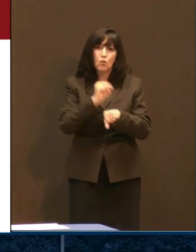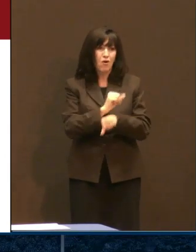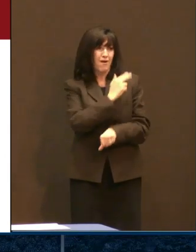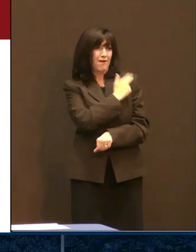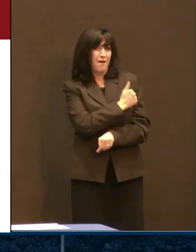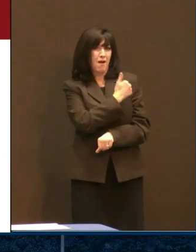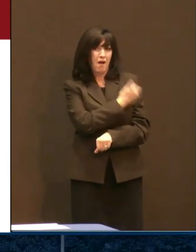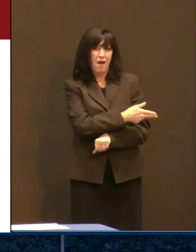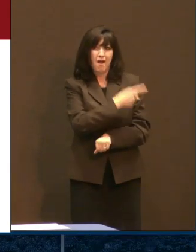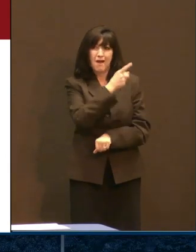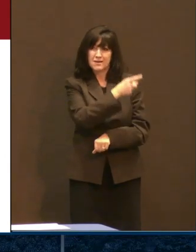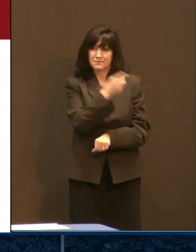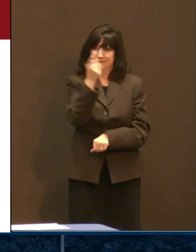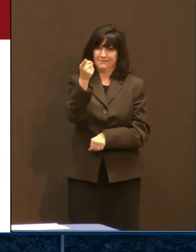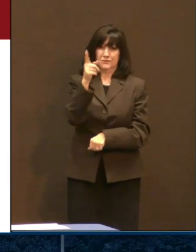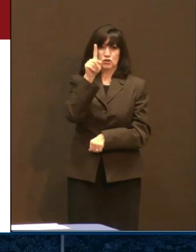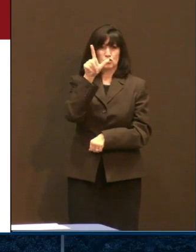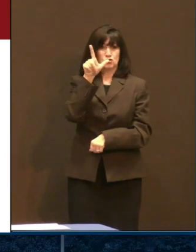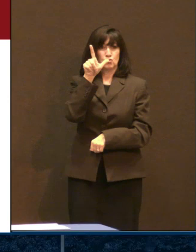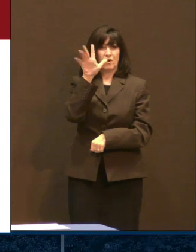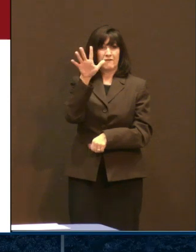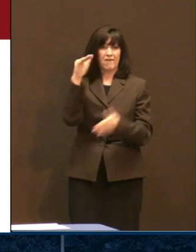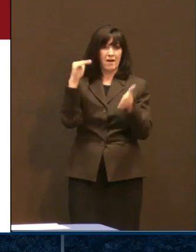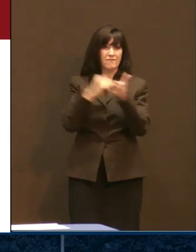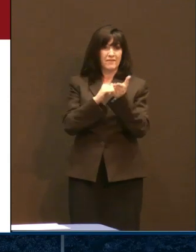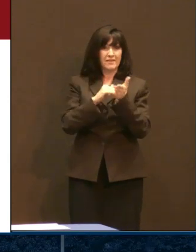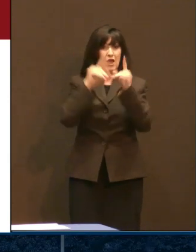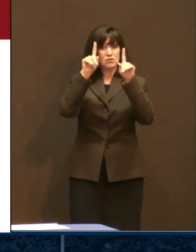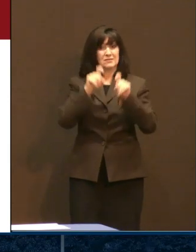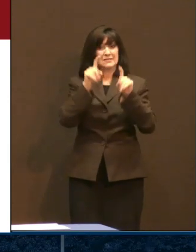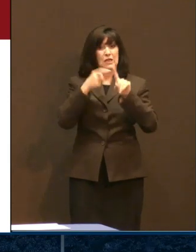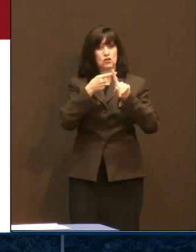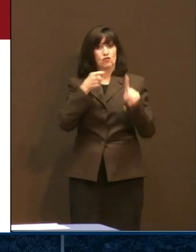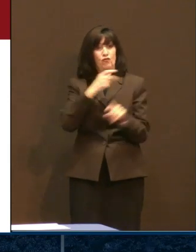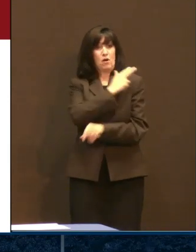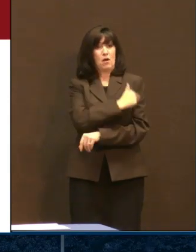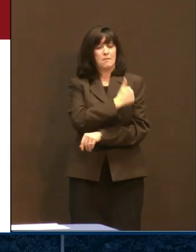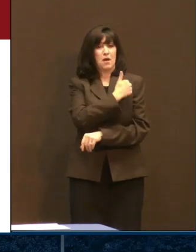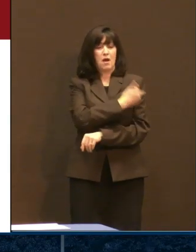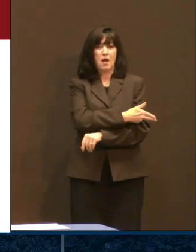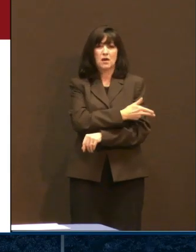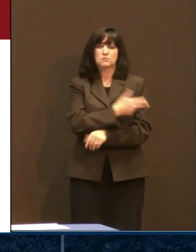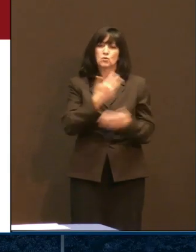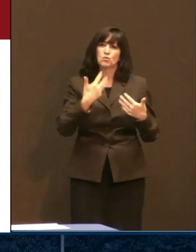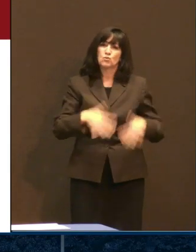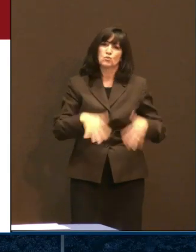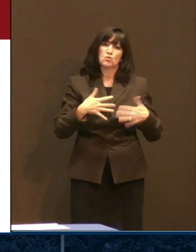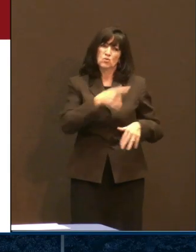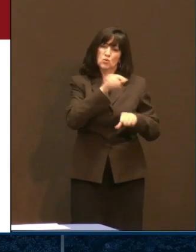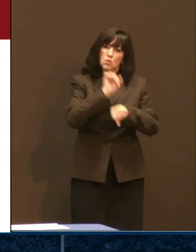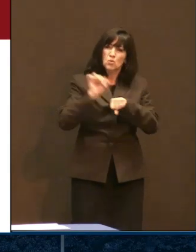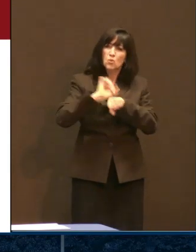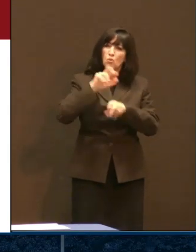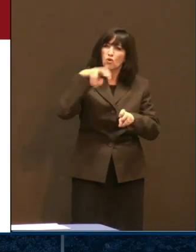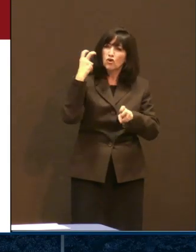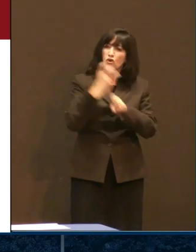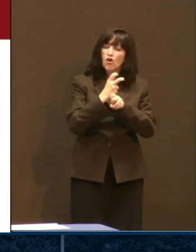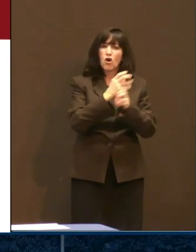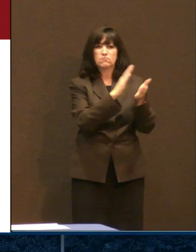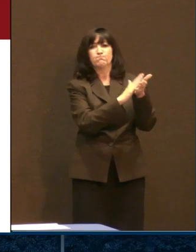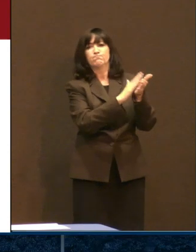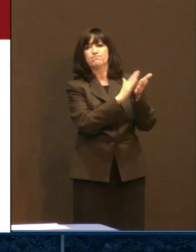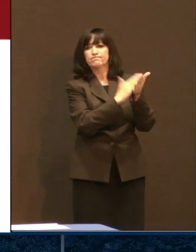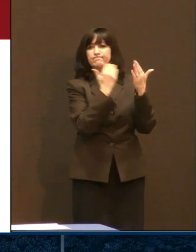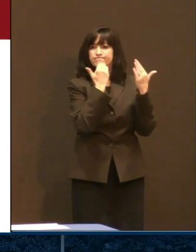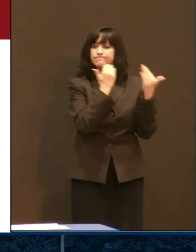enough. 25,000 tests statewide, really at those sites, but they're individual sites, 2 in